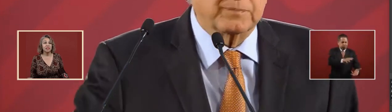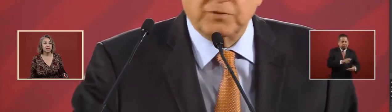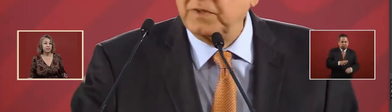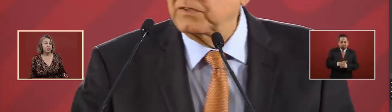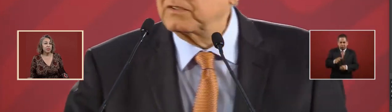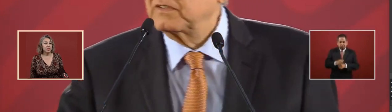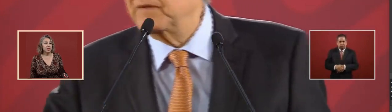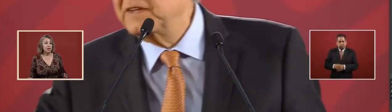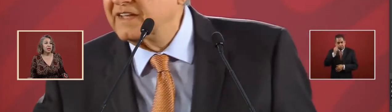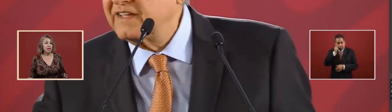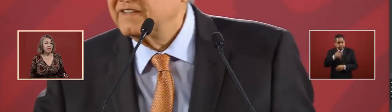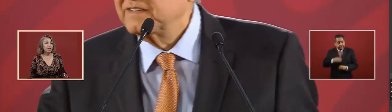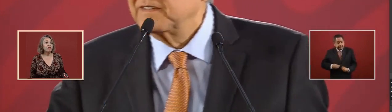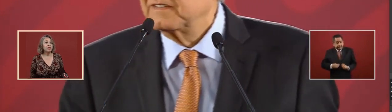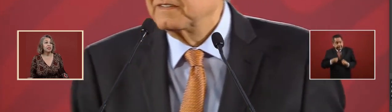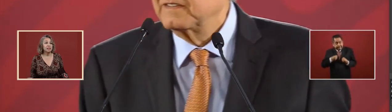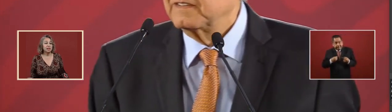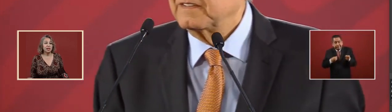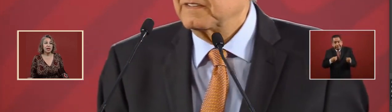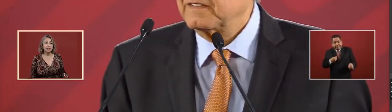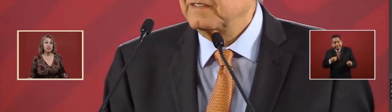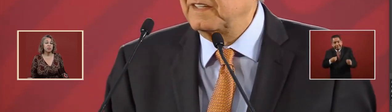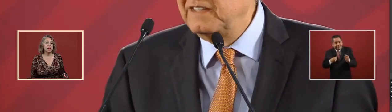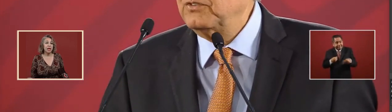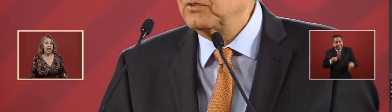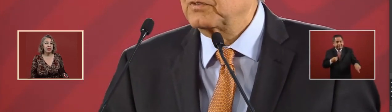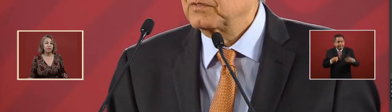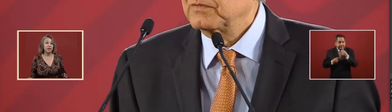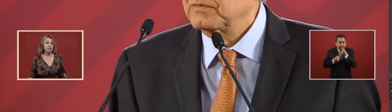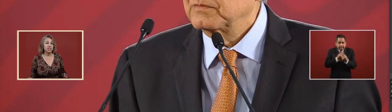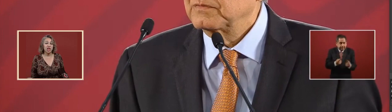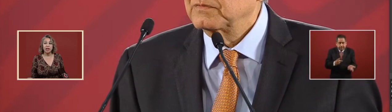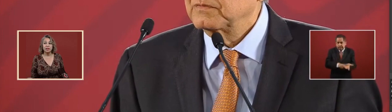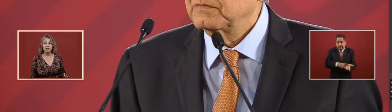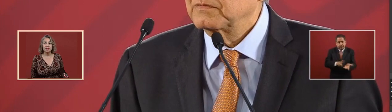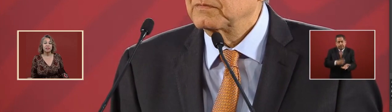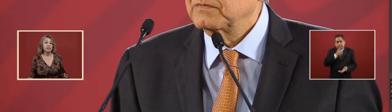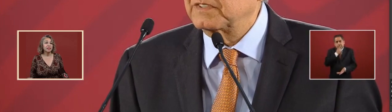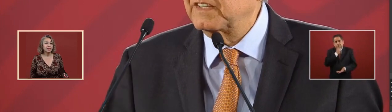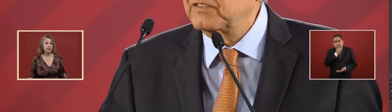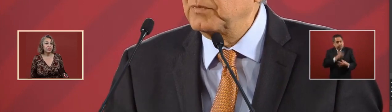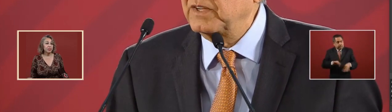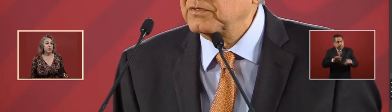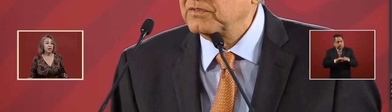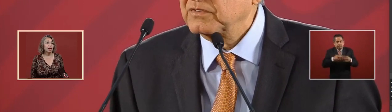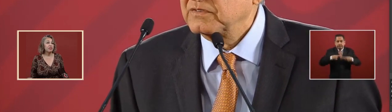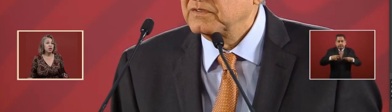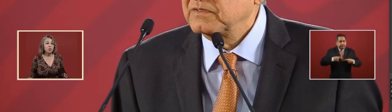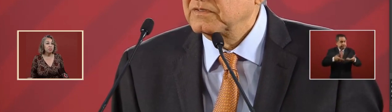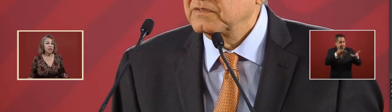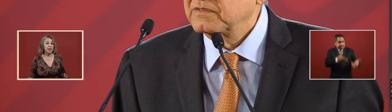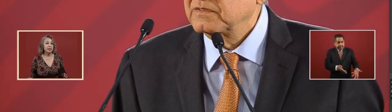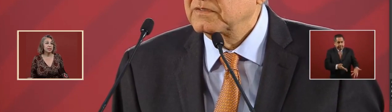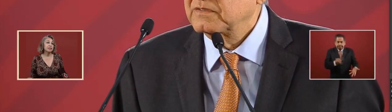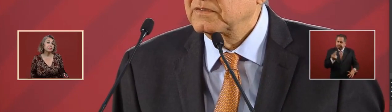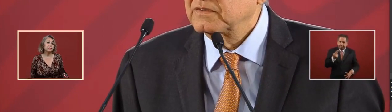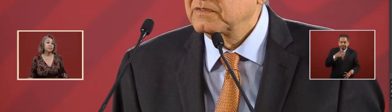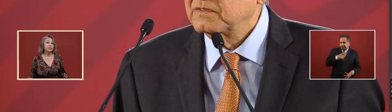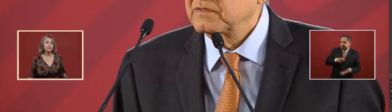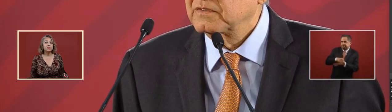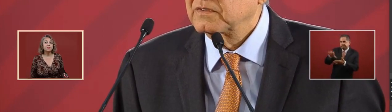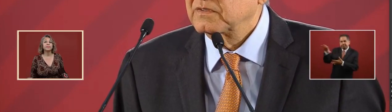it. Si está de por medio, la vida if it's got to do with de the niños. Life of a child. De seres humanos. Of human beings.